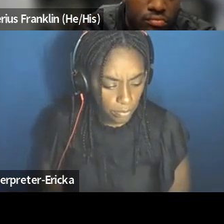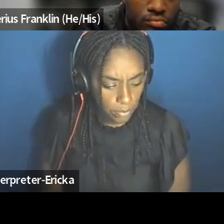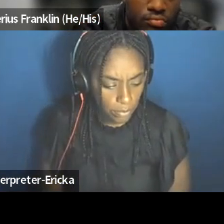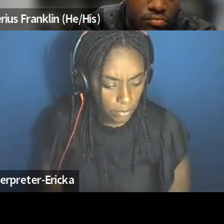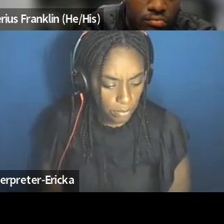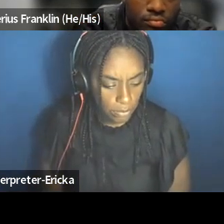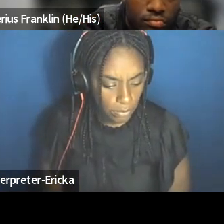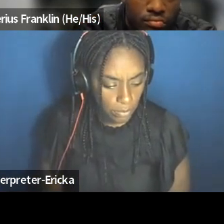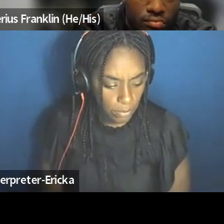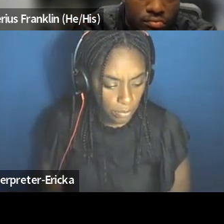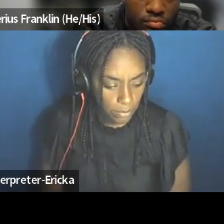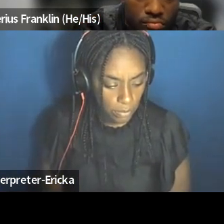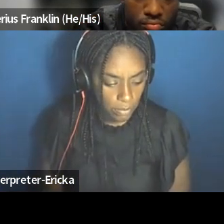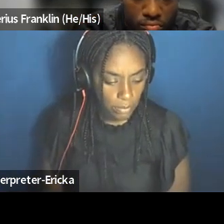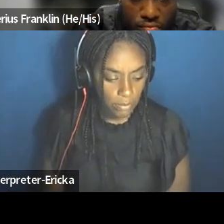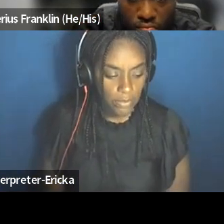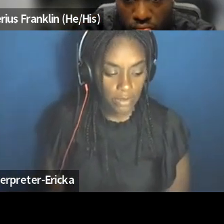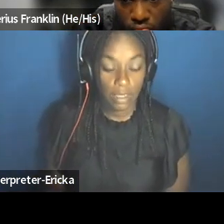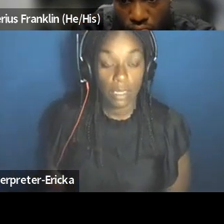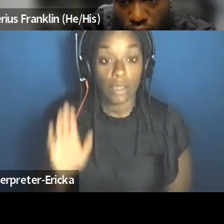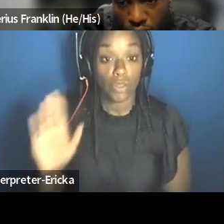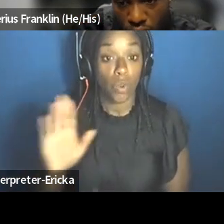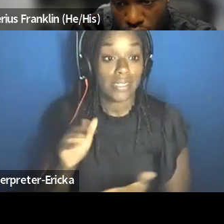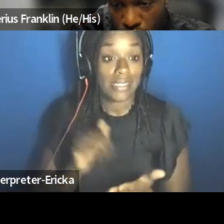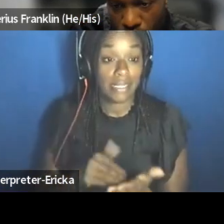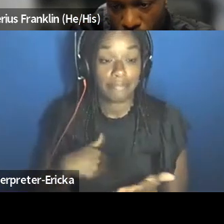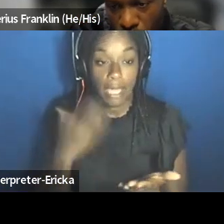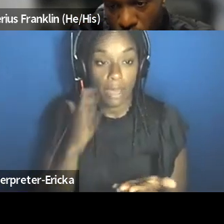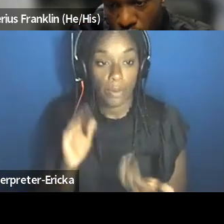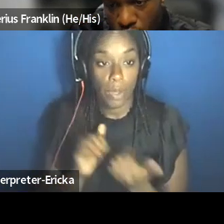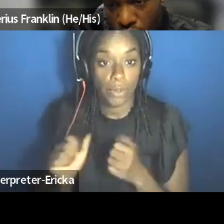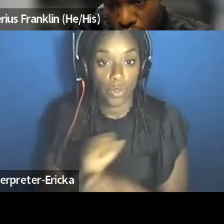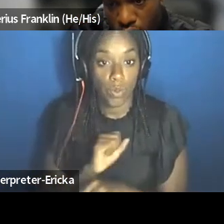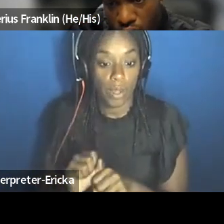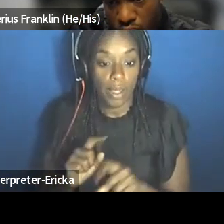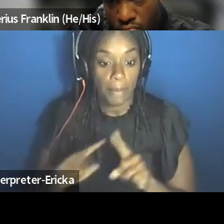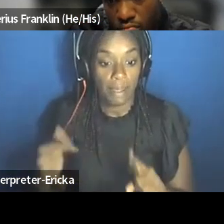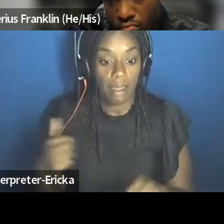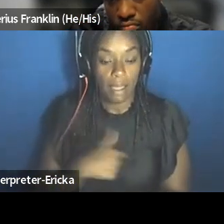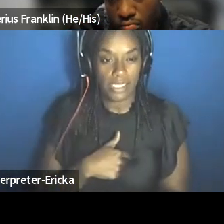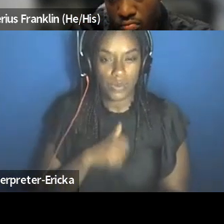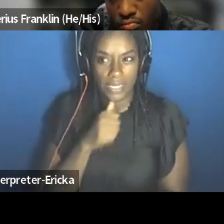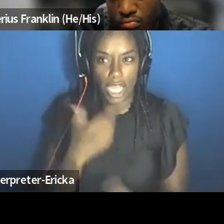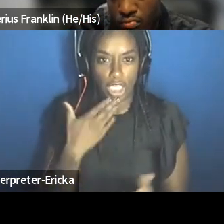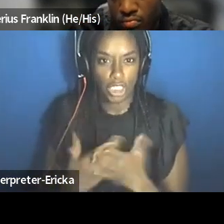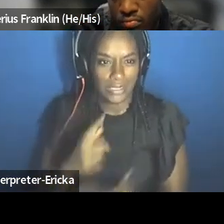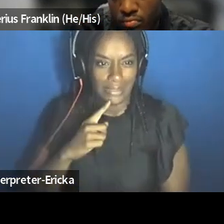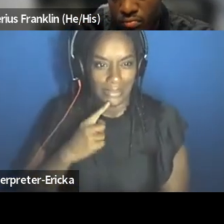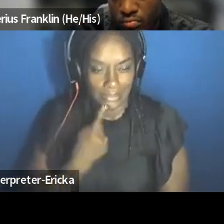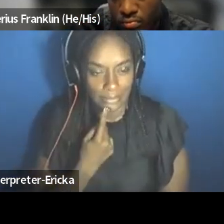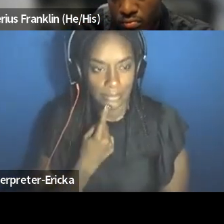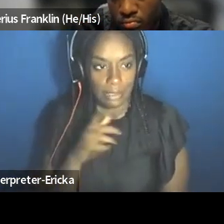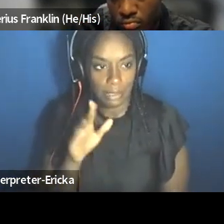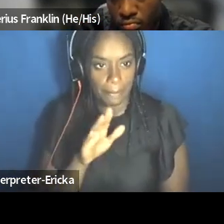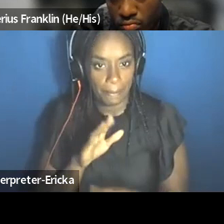I don't know how you guys are working through your center, but for me, we're not a good crisis space, right? We're not a